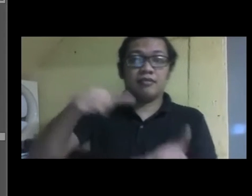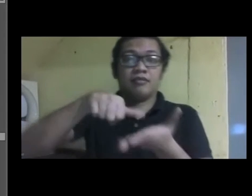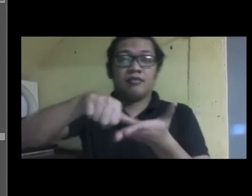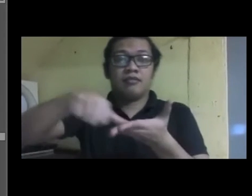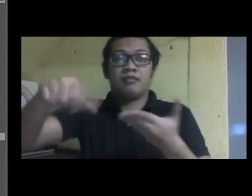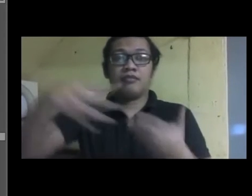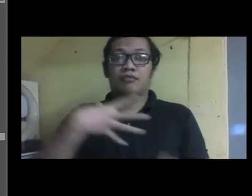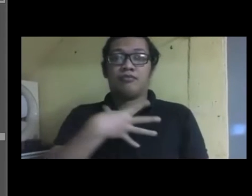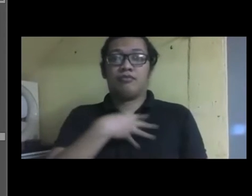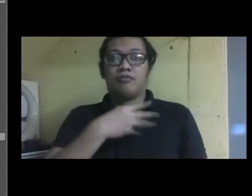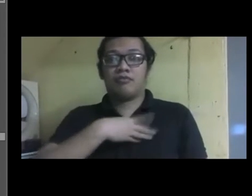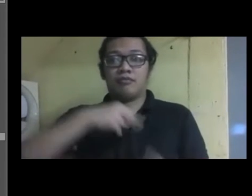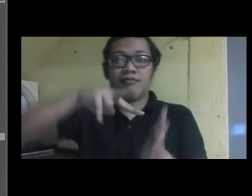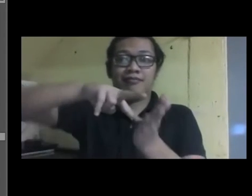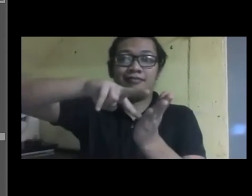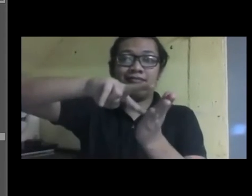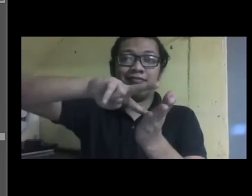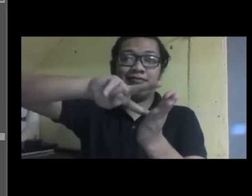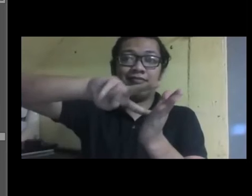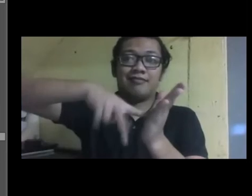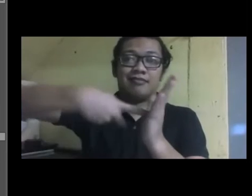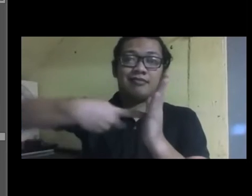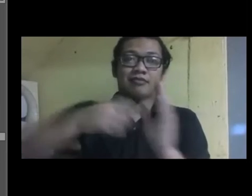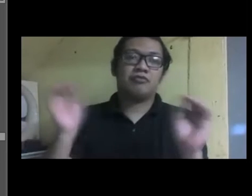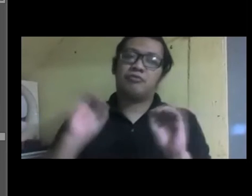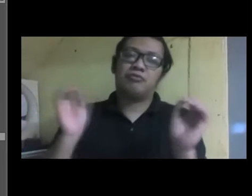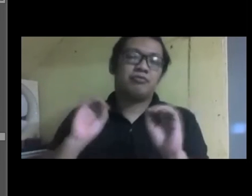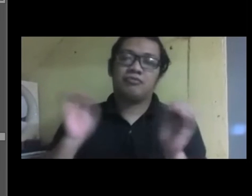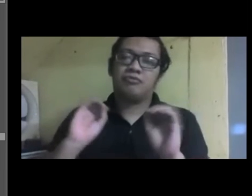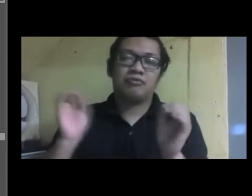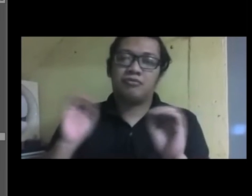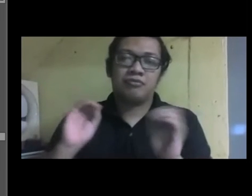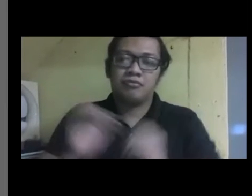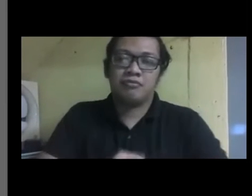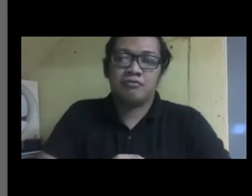He does not have whiteout or a compass. Okay.